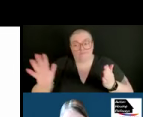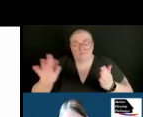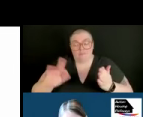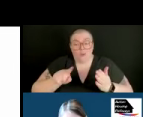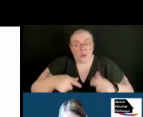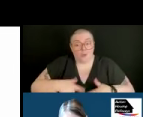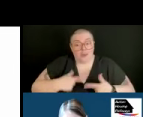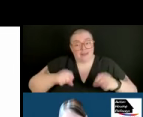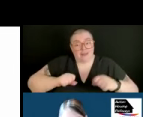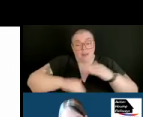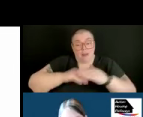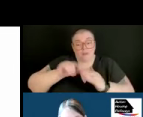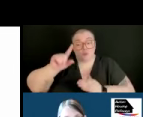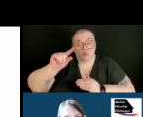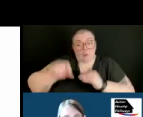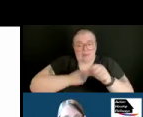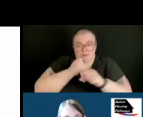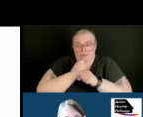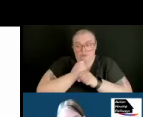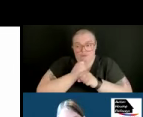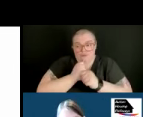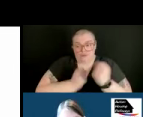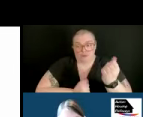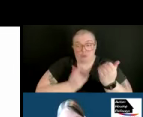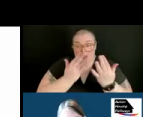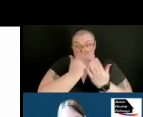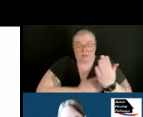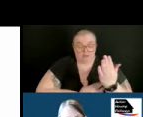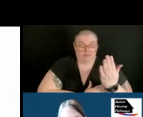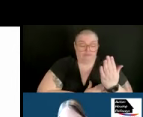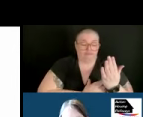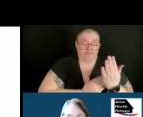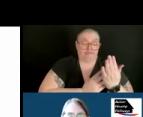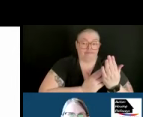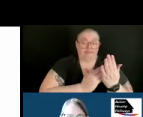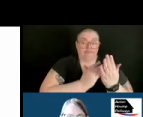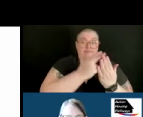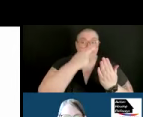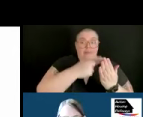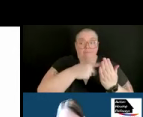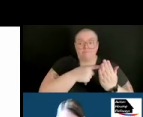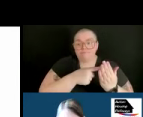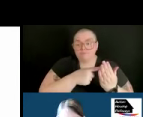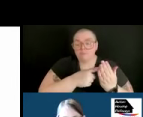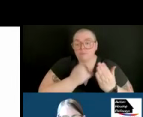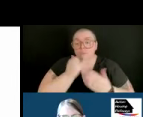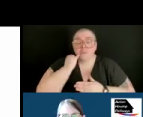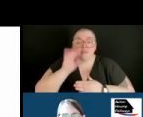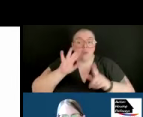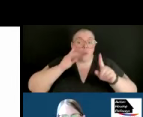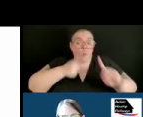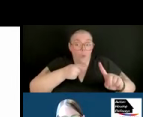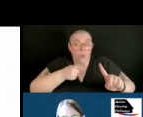as 20 years to get to the top of a housing list. If the goal is to have your family member